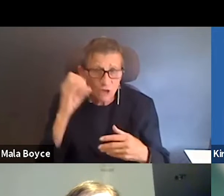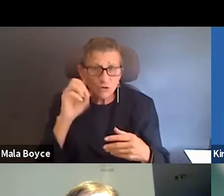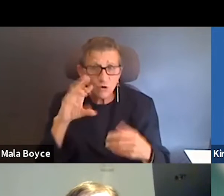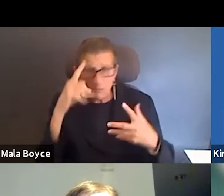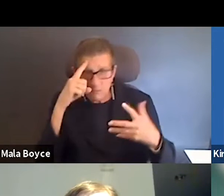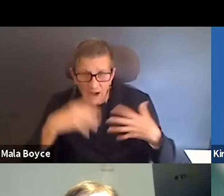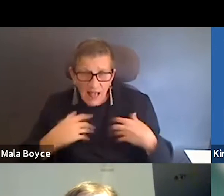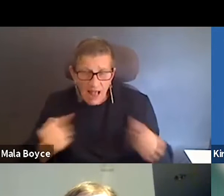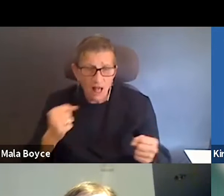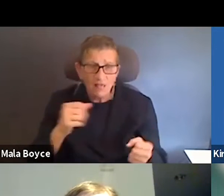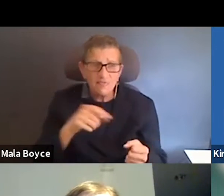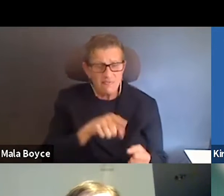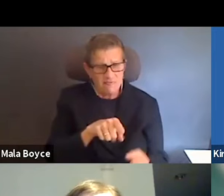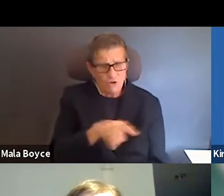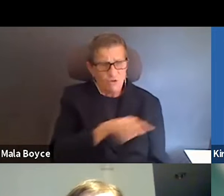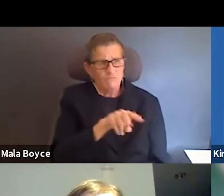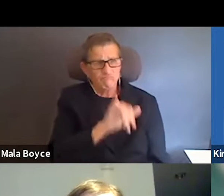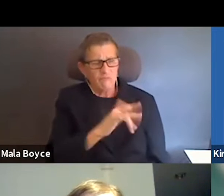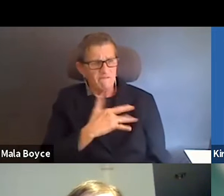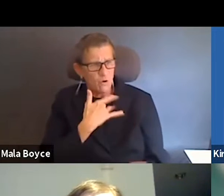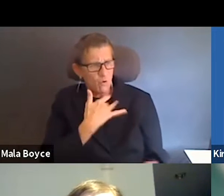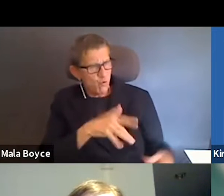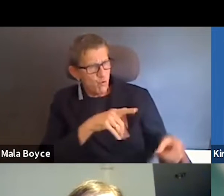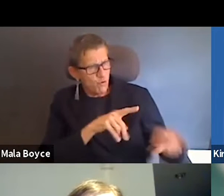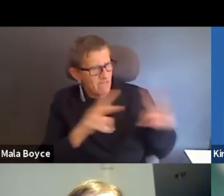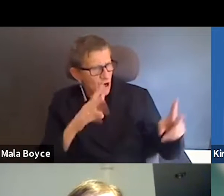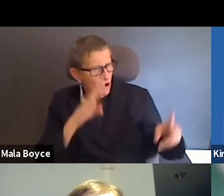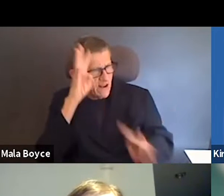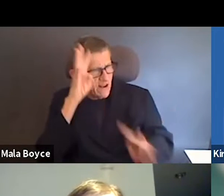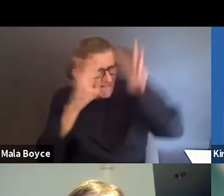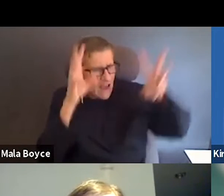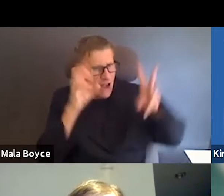especially innovative or effective?